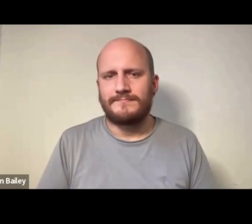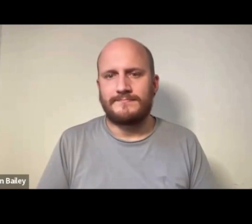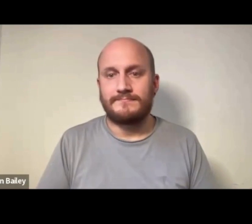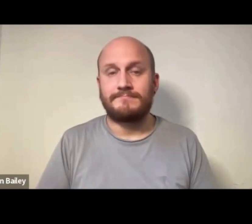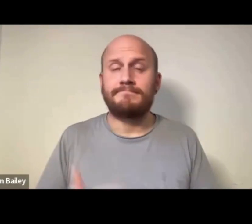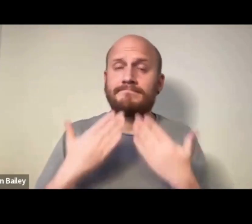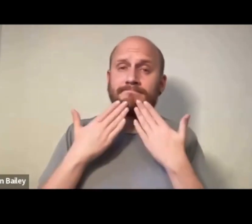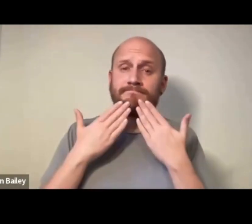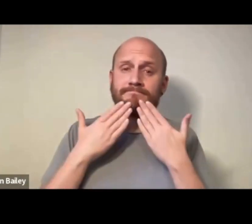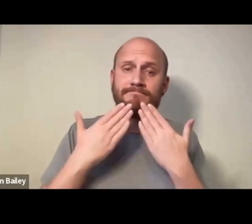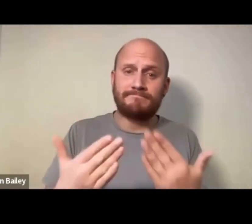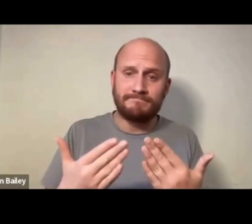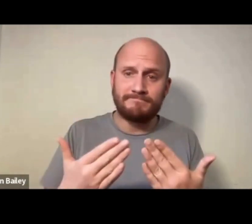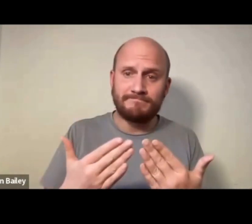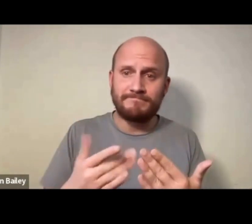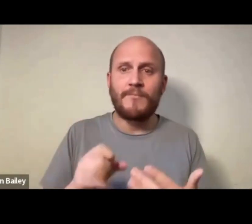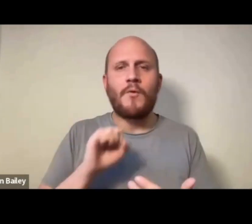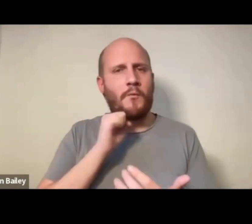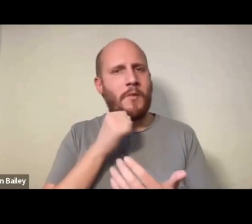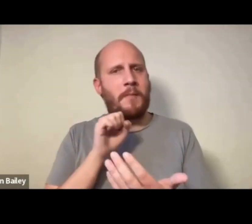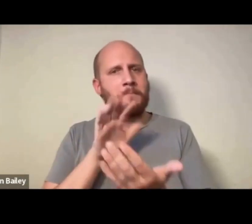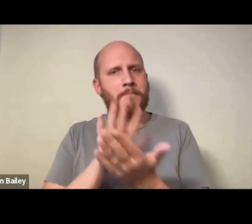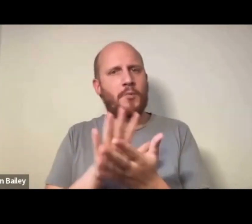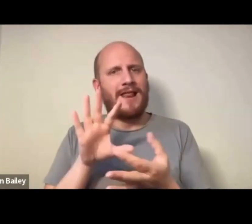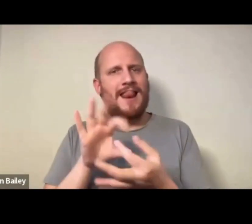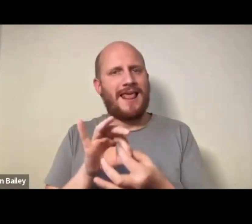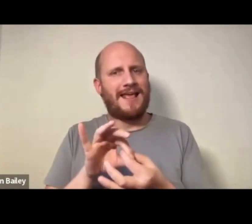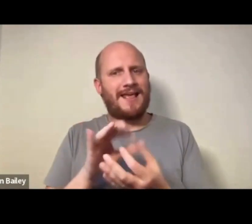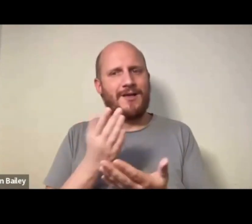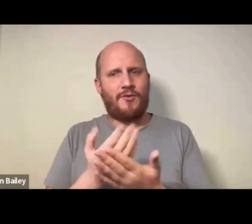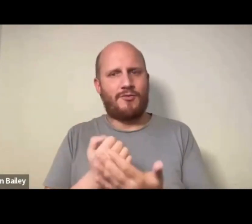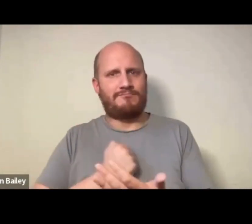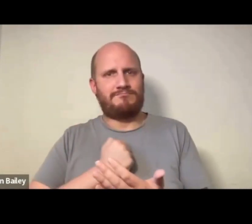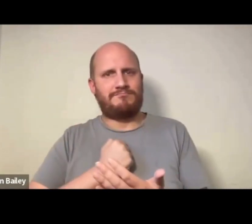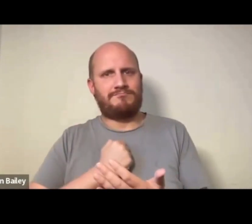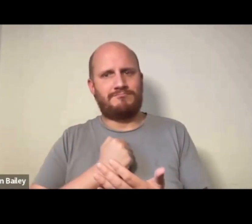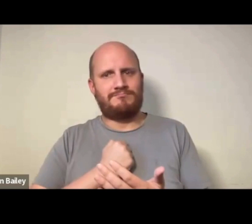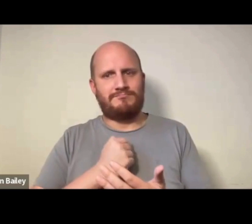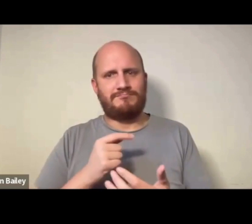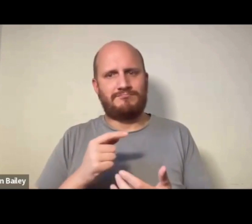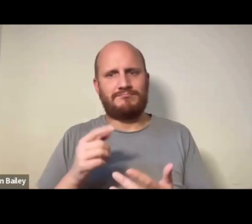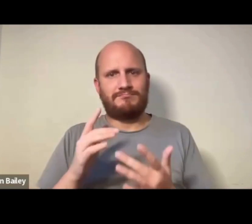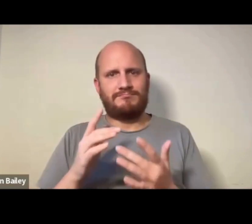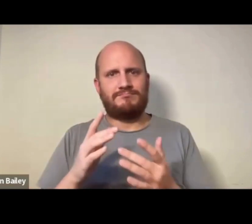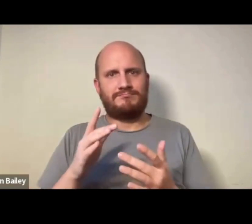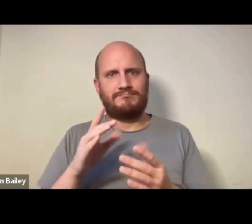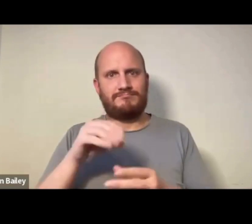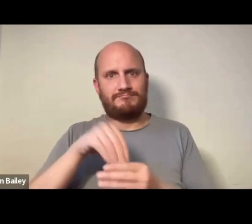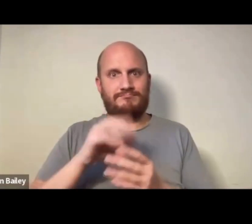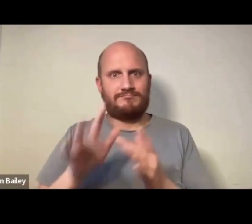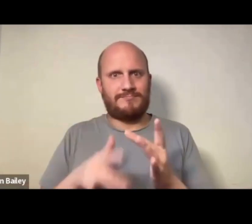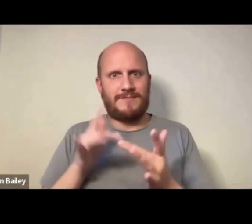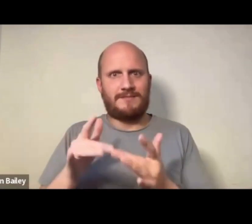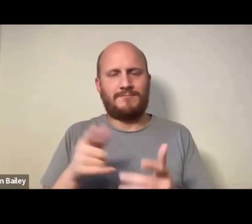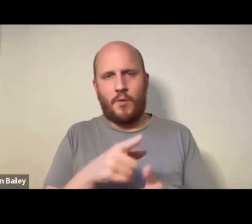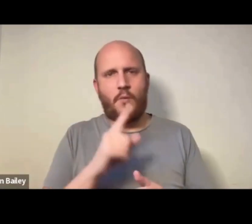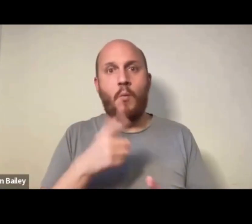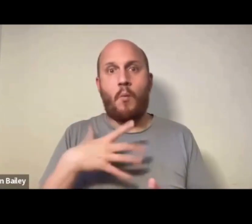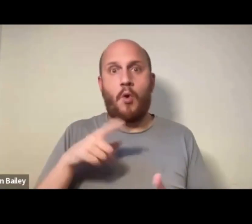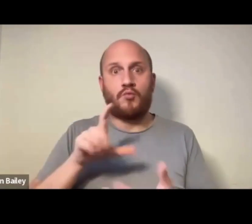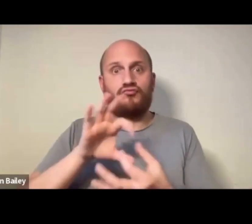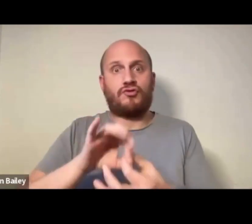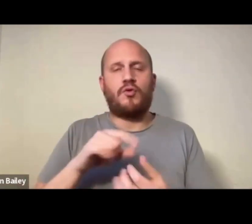Thank you. I will also be posting a link to that event on our Hivebright. So if you would like to register, I'll be sharing that.